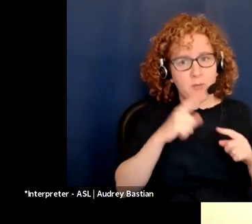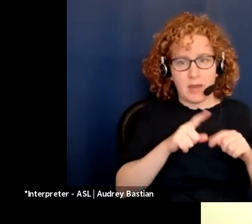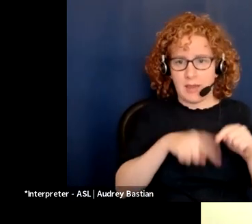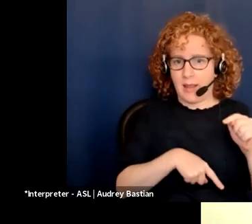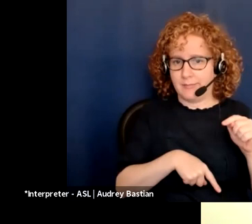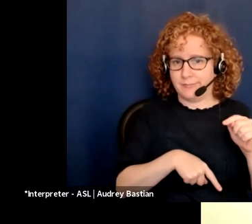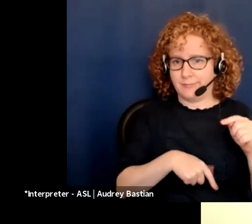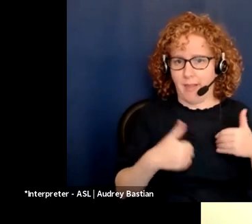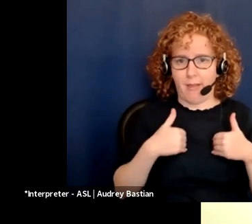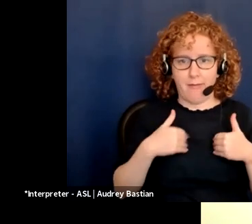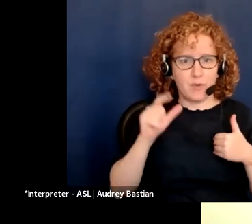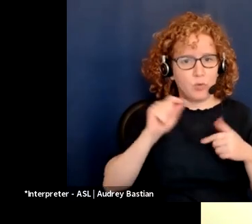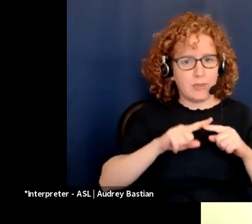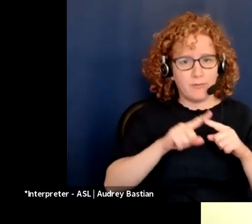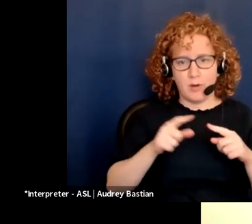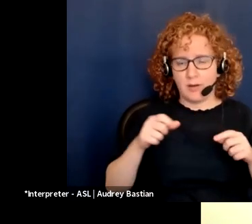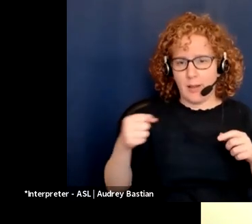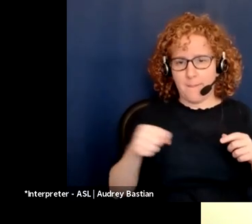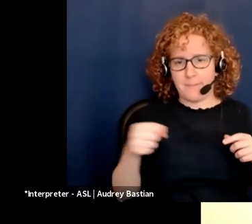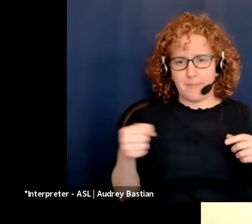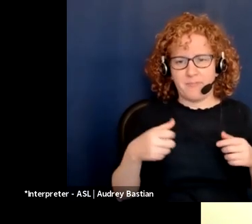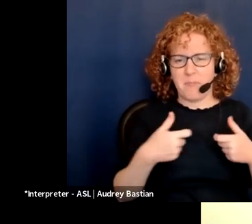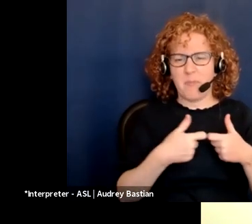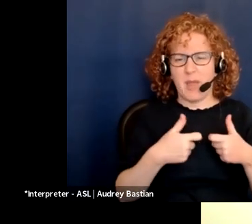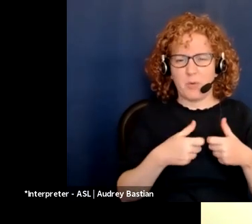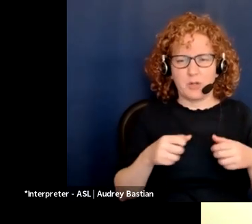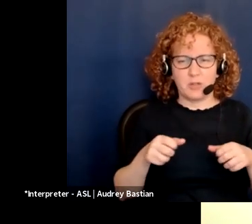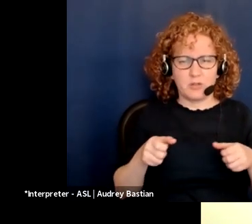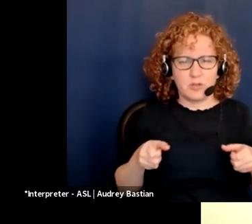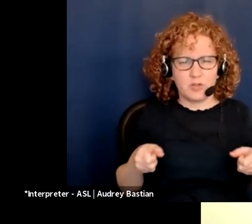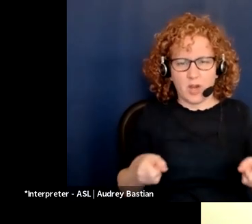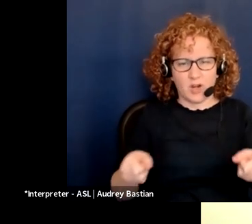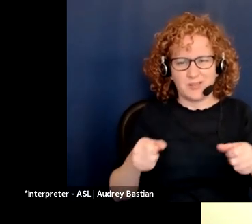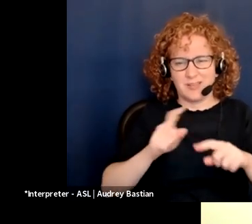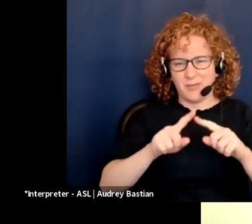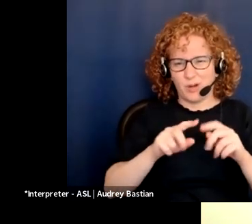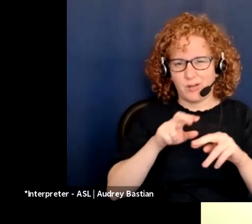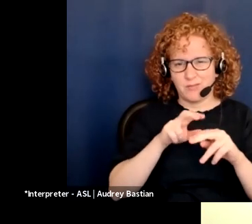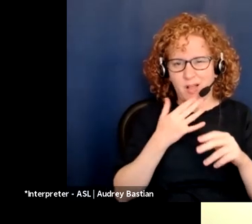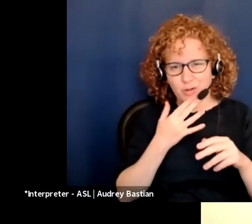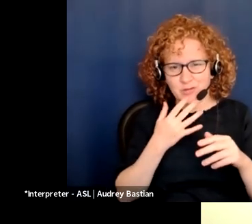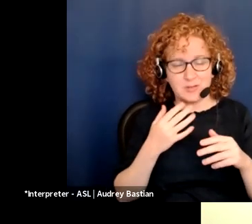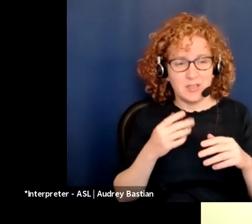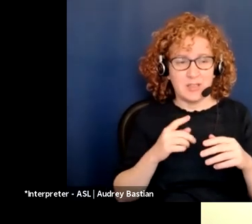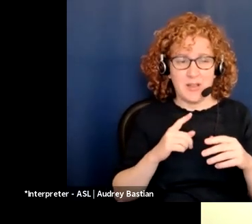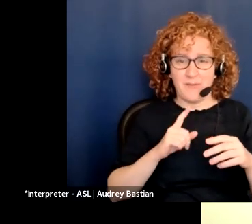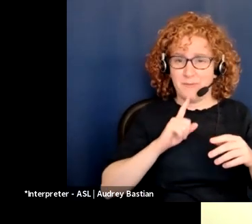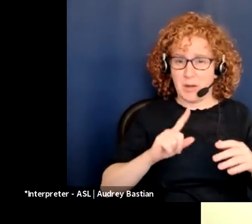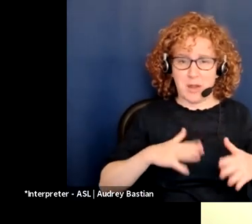cannot have 20 different power chairs in all different colors. And it's just extremely